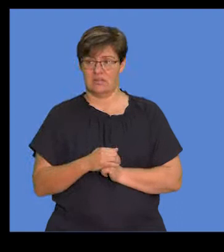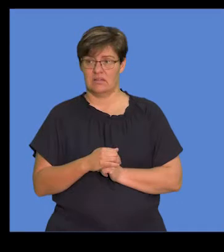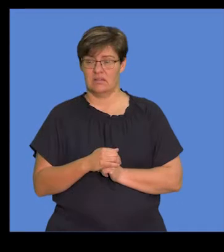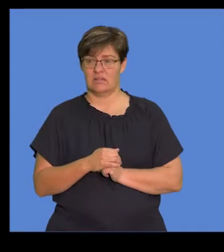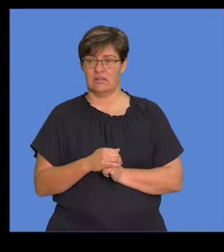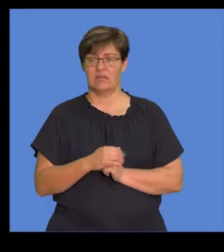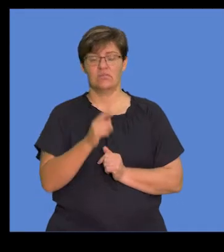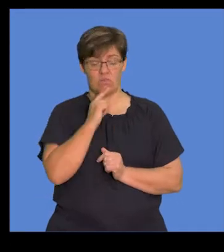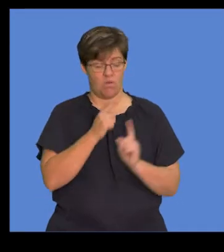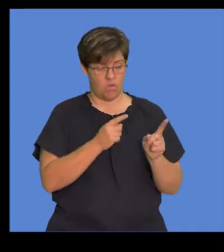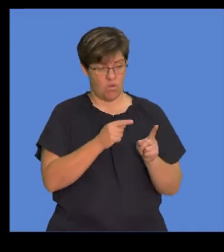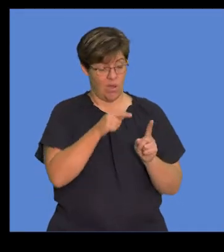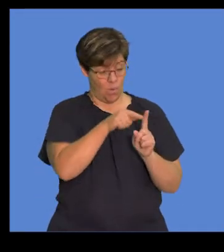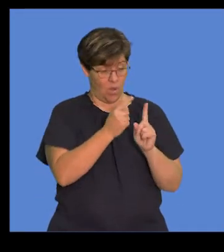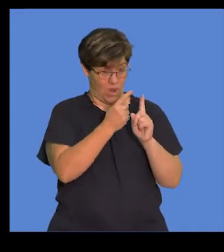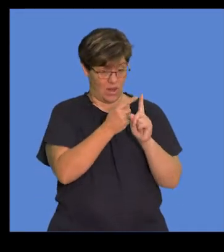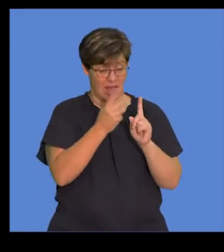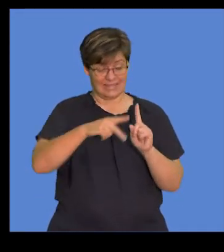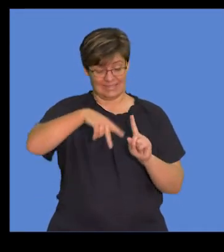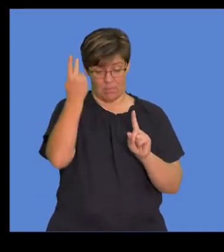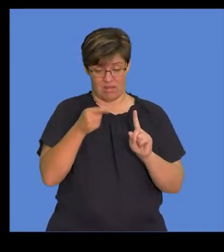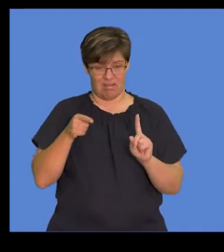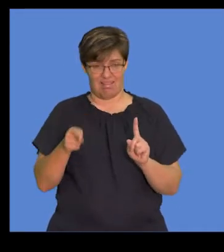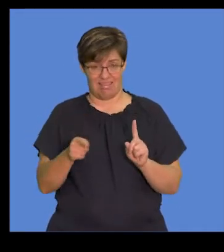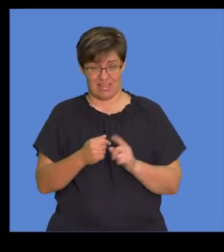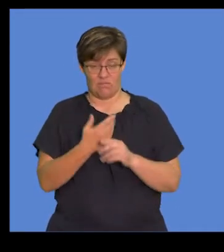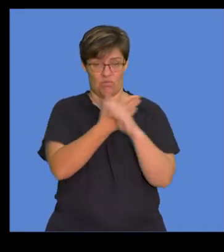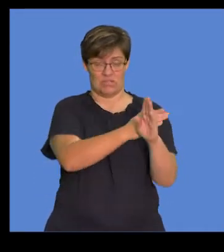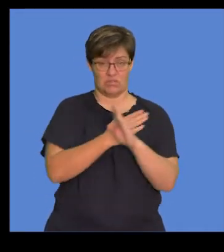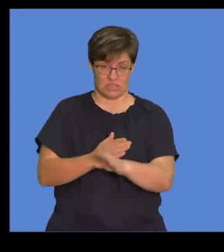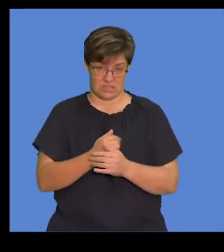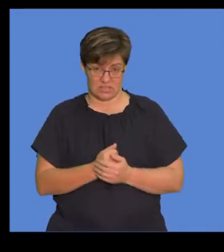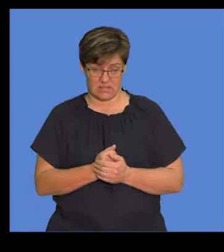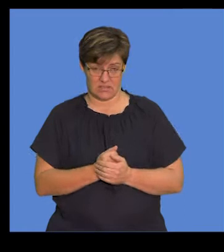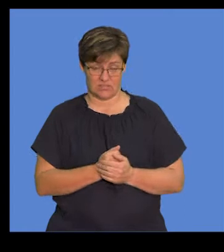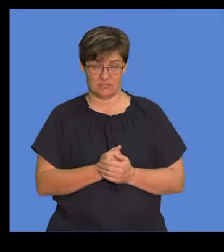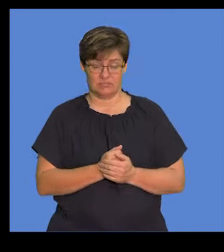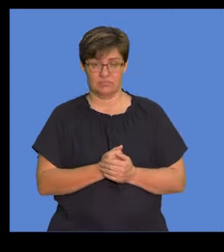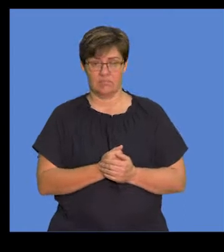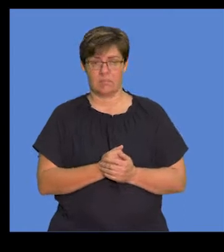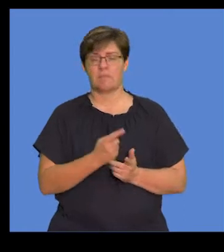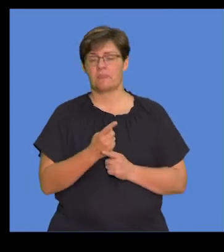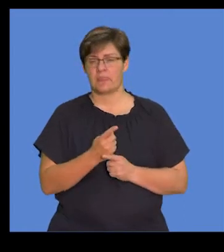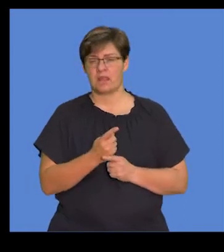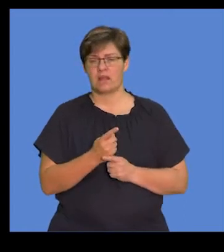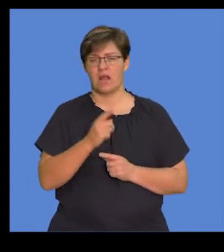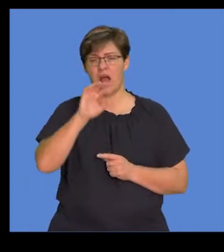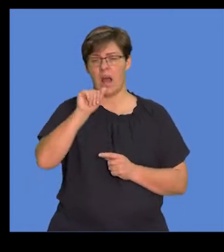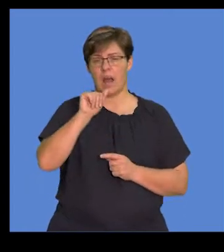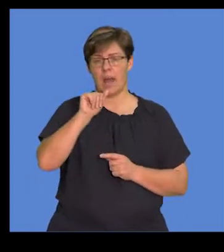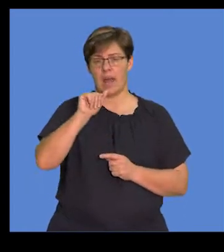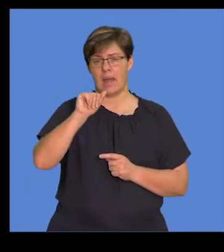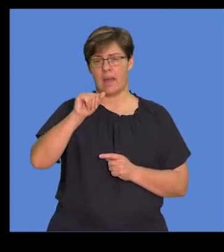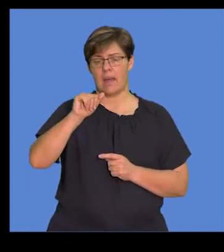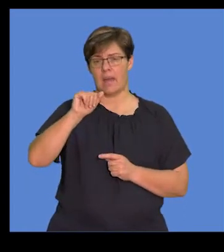it means one resistor is actually double the other one in terms of resistance. And then the question says, what are